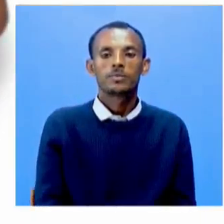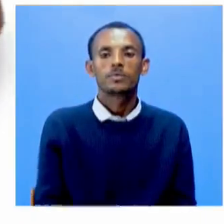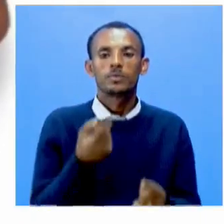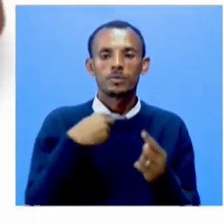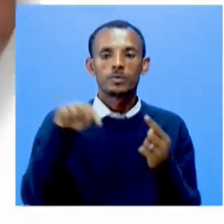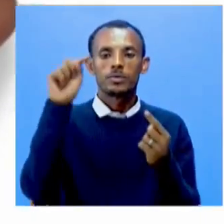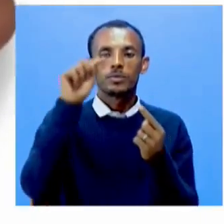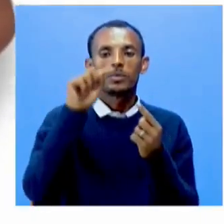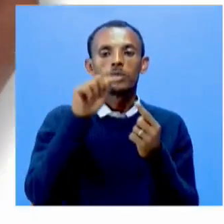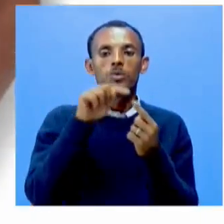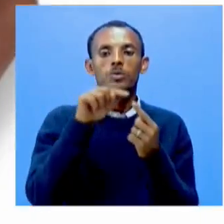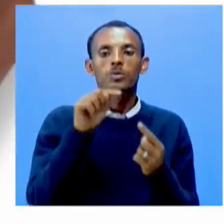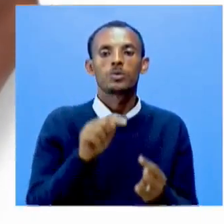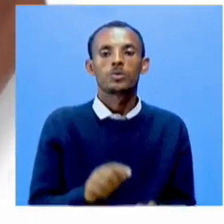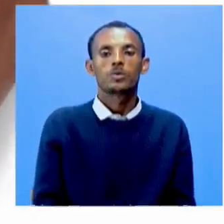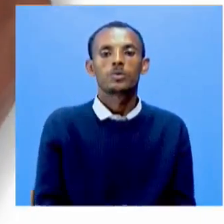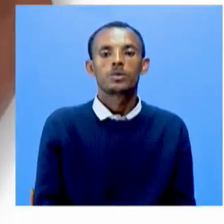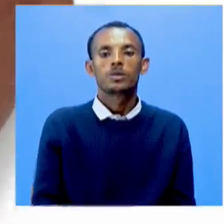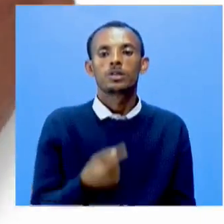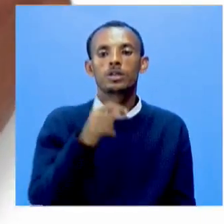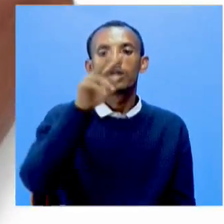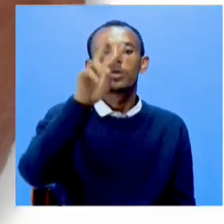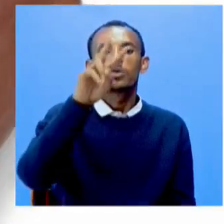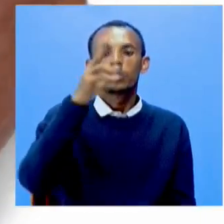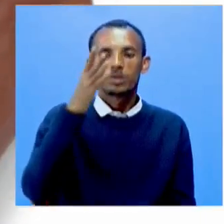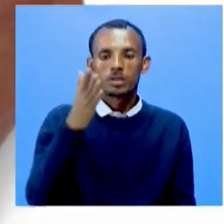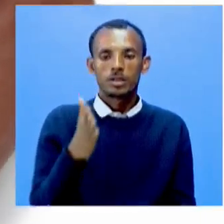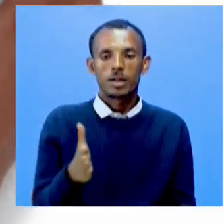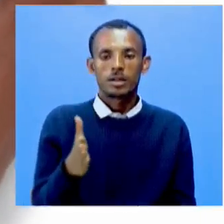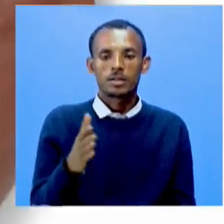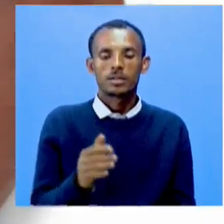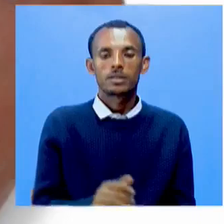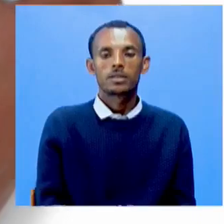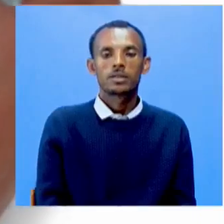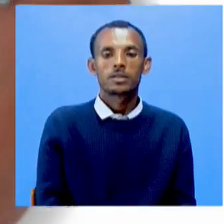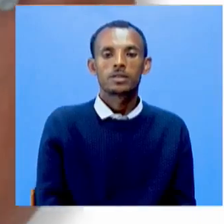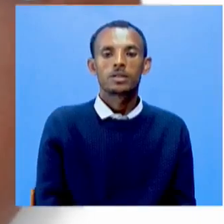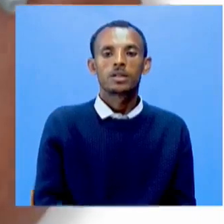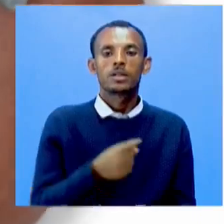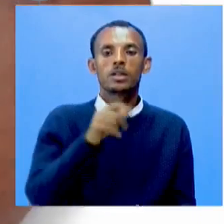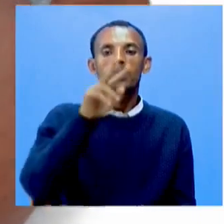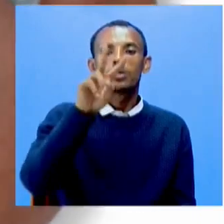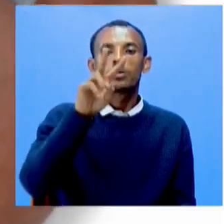to the two sides, the two